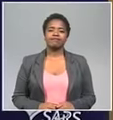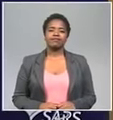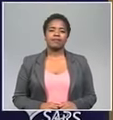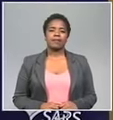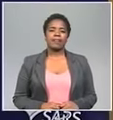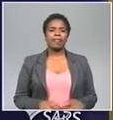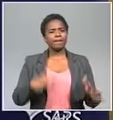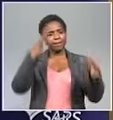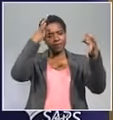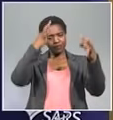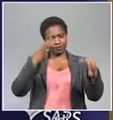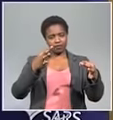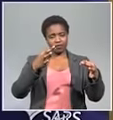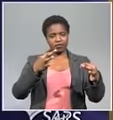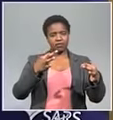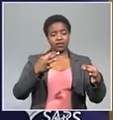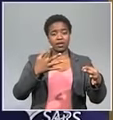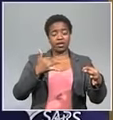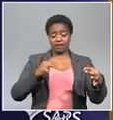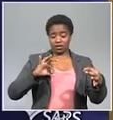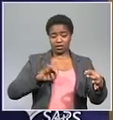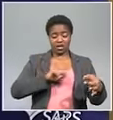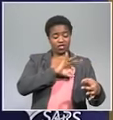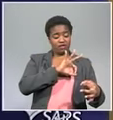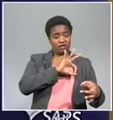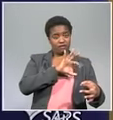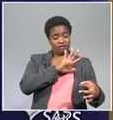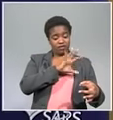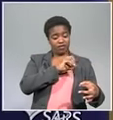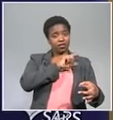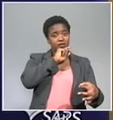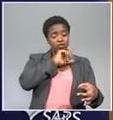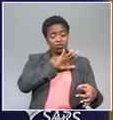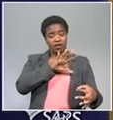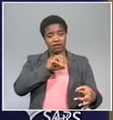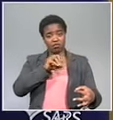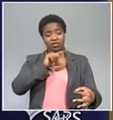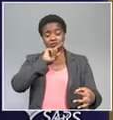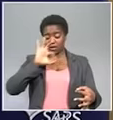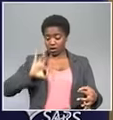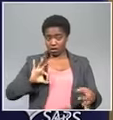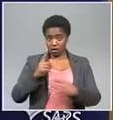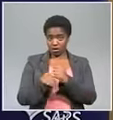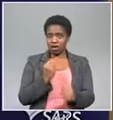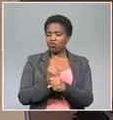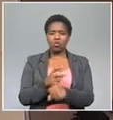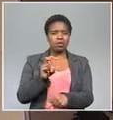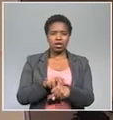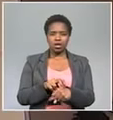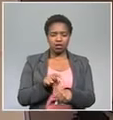We've decided to increase the threshold from 350,000 Rand to an annual earnings of 500,000